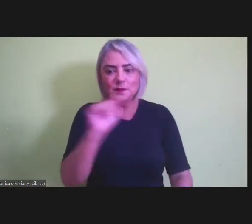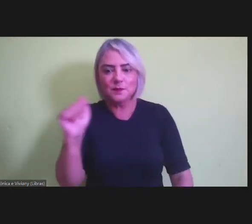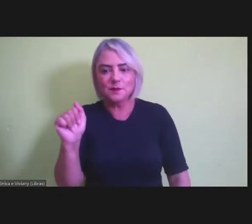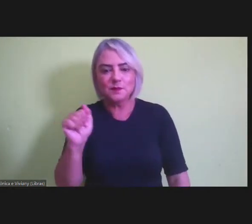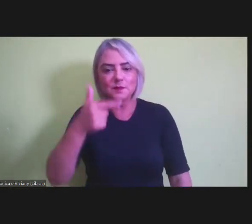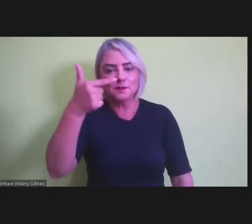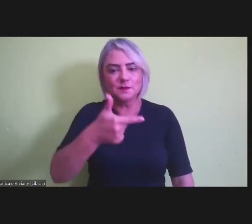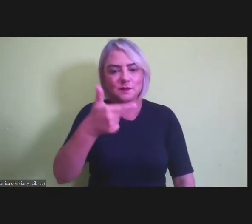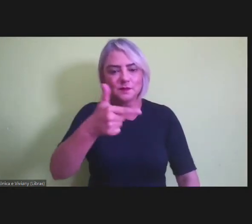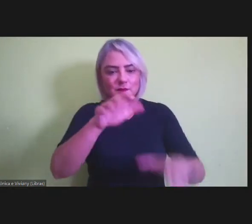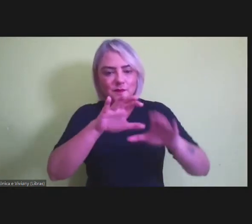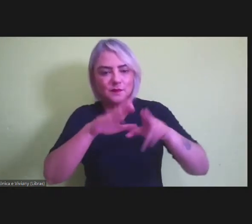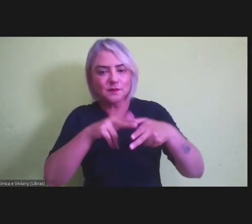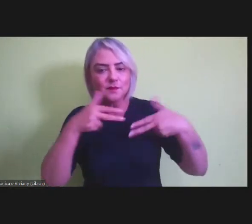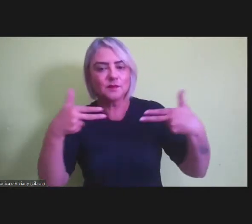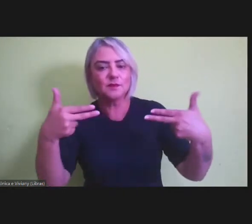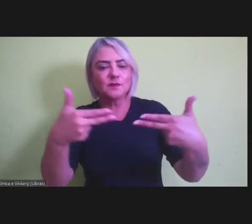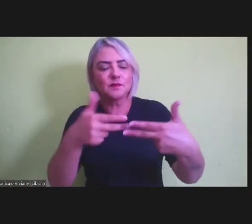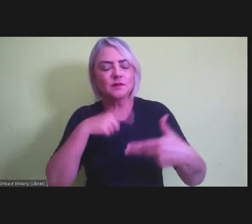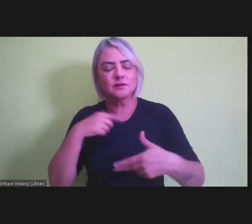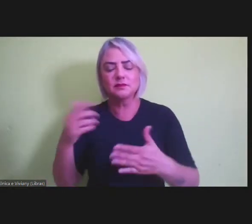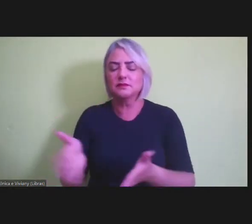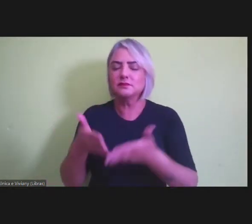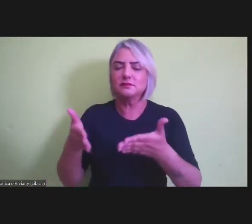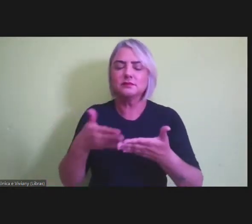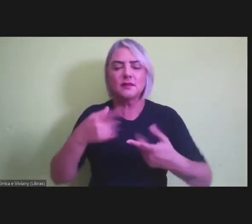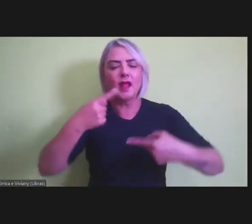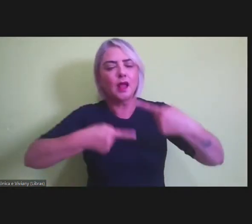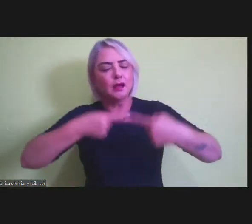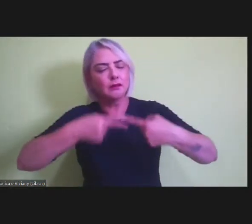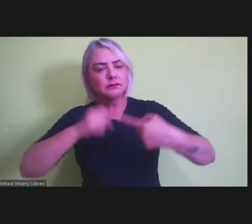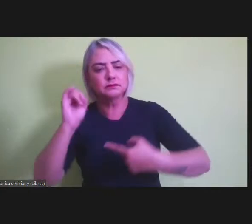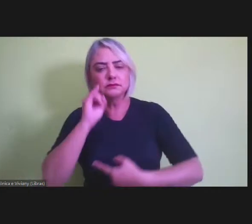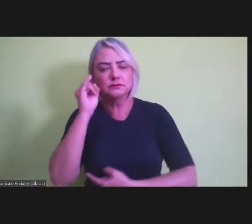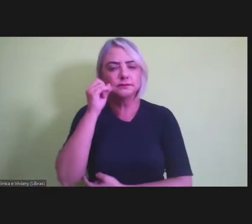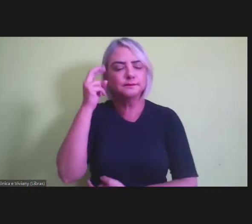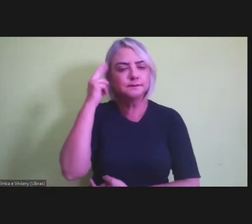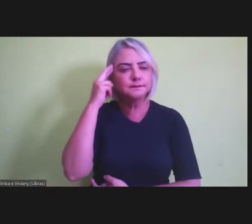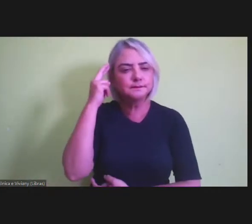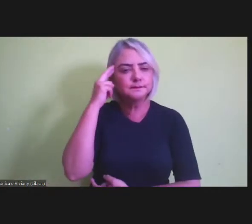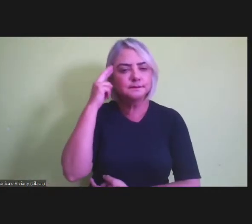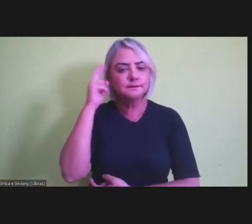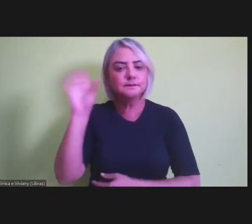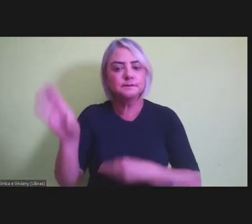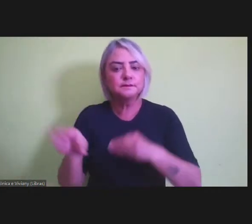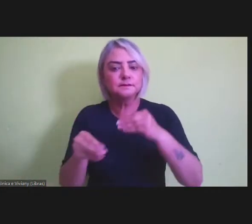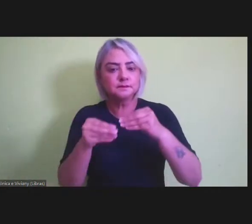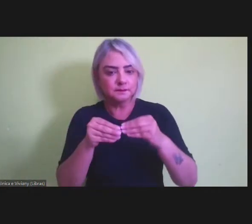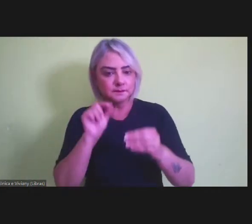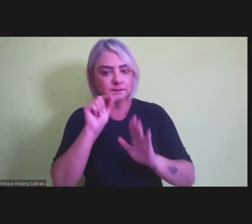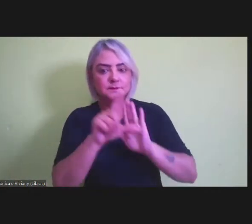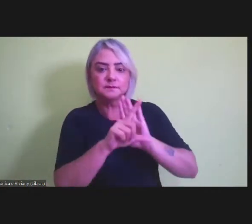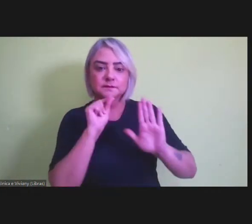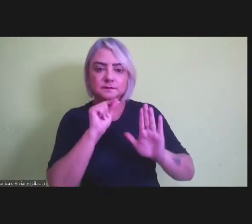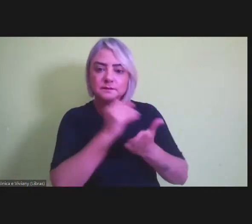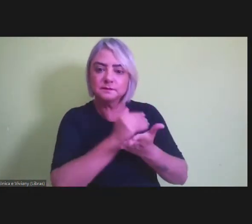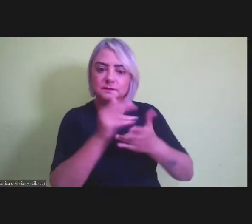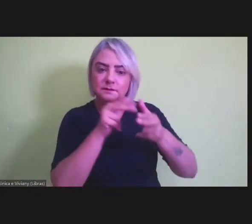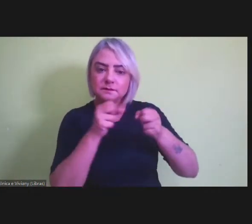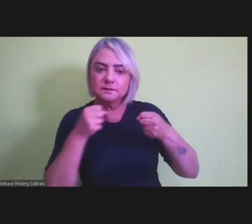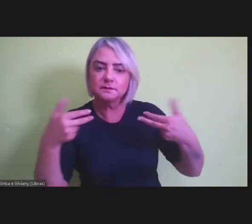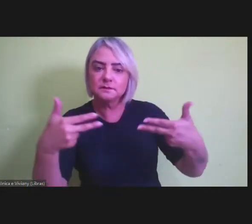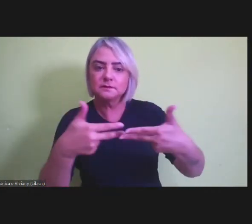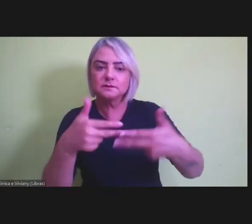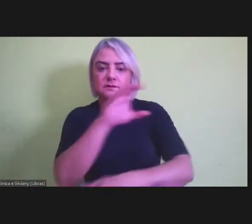the last day of the second seminar, to which we have been giving a great many times for us